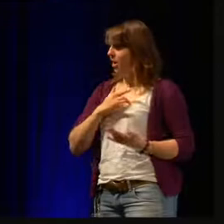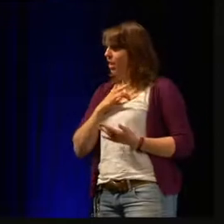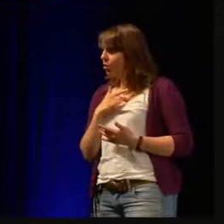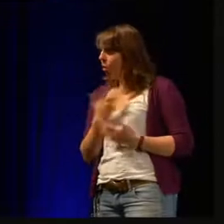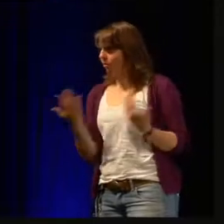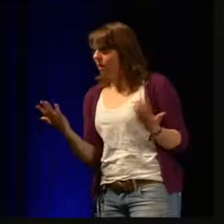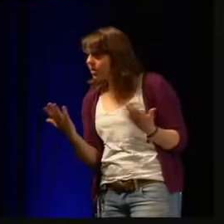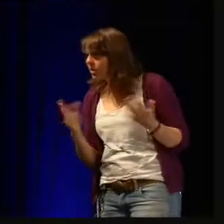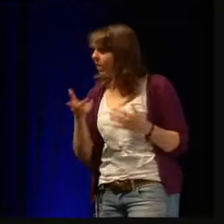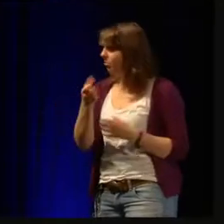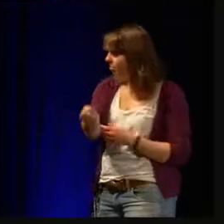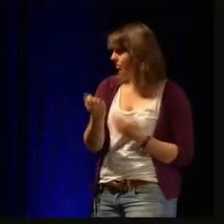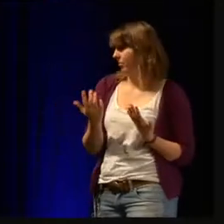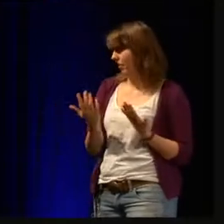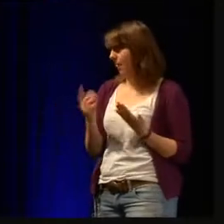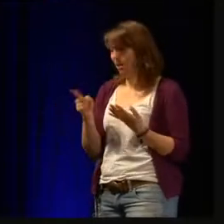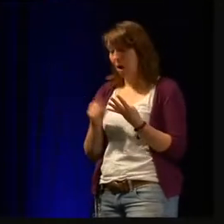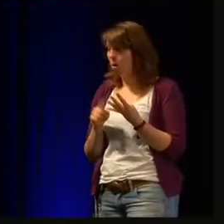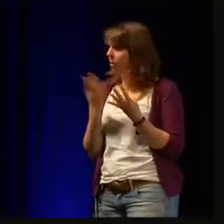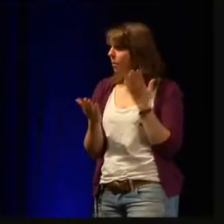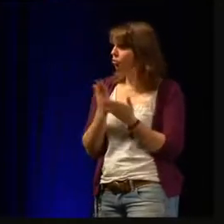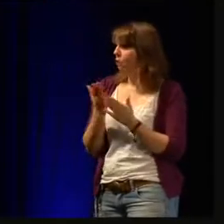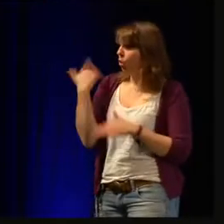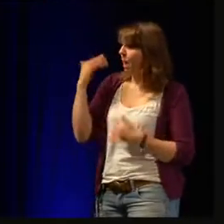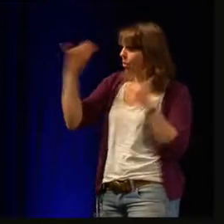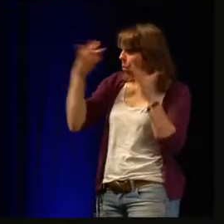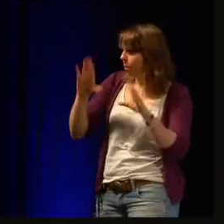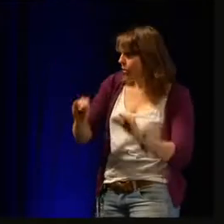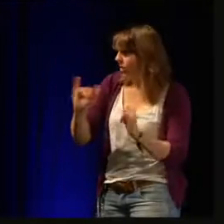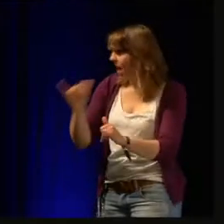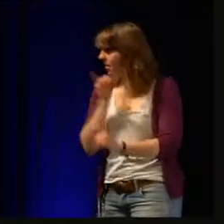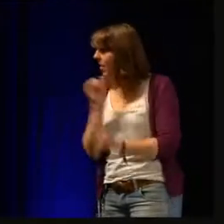political interest, the religion, and also the experience with drugs.